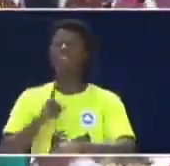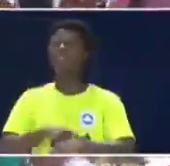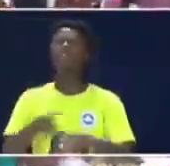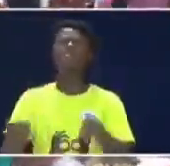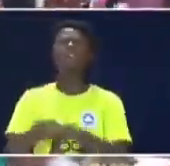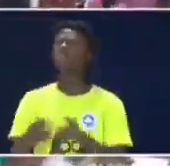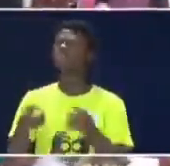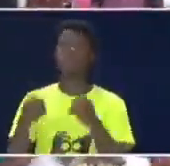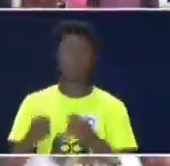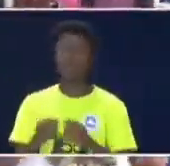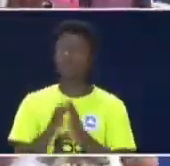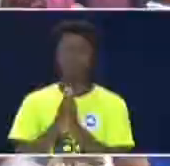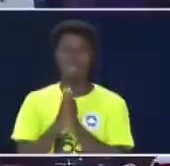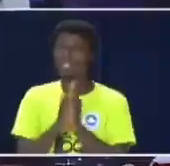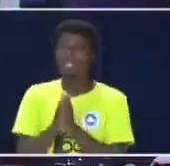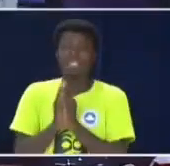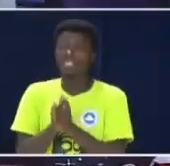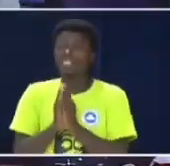has come